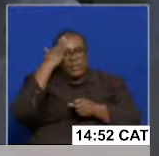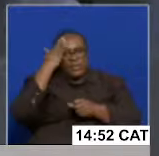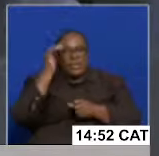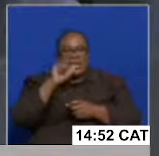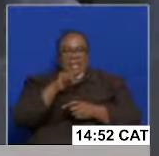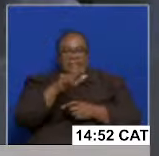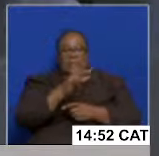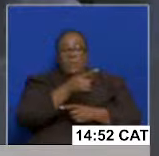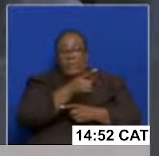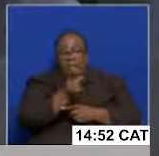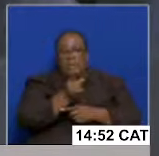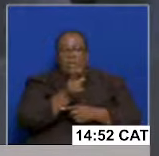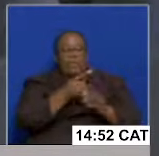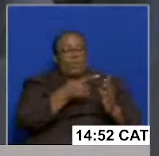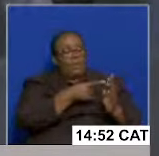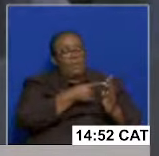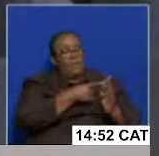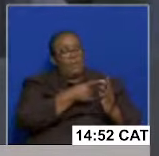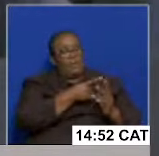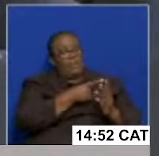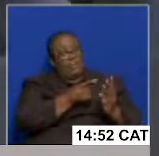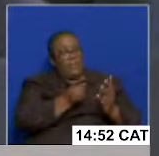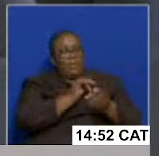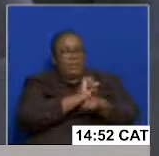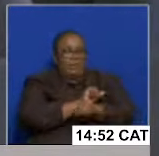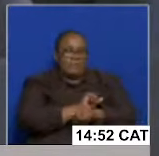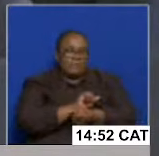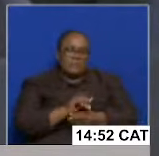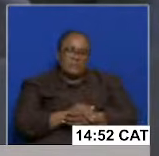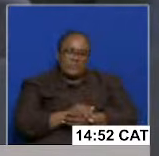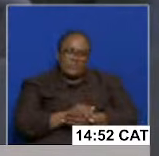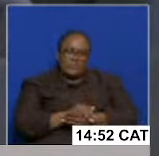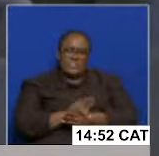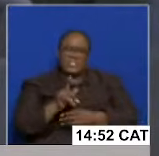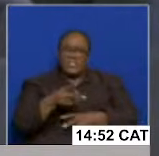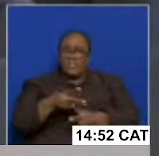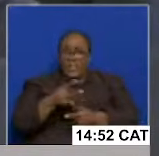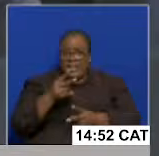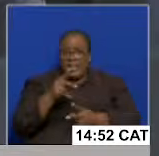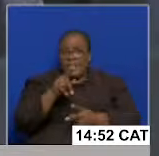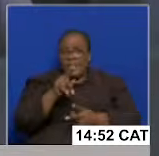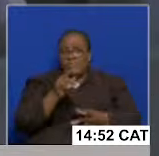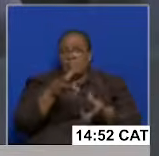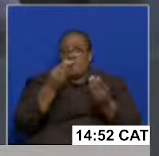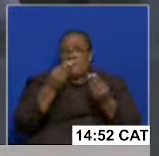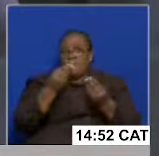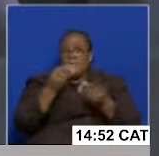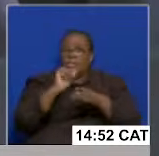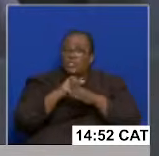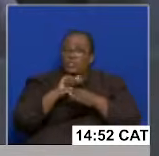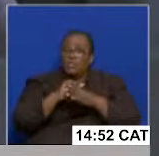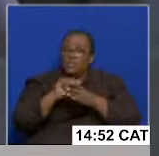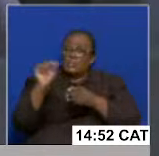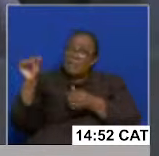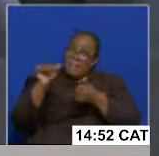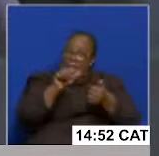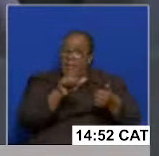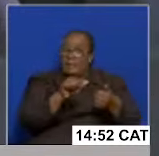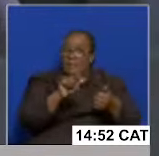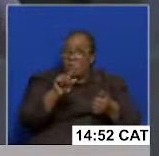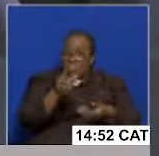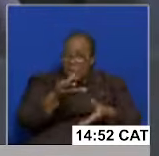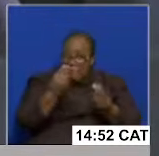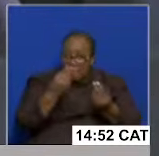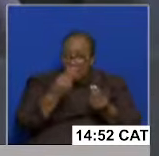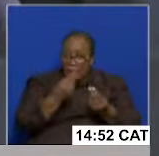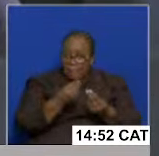that side. And then finally, did you manage to get the stones back so that they can be booked in the